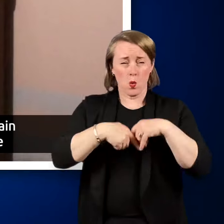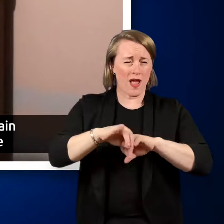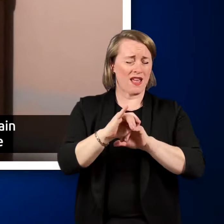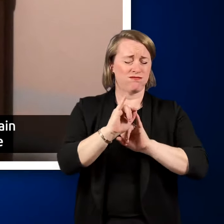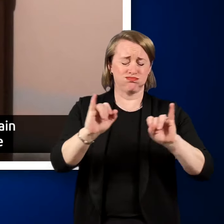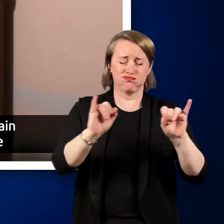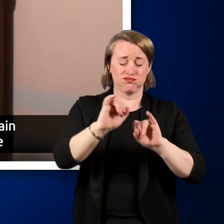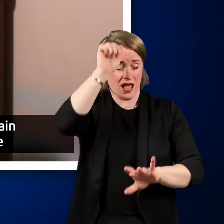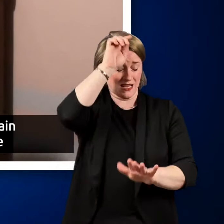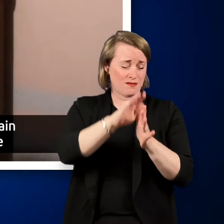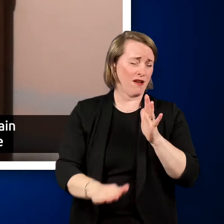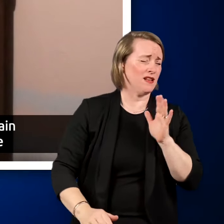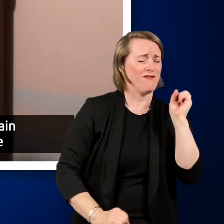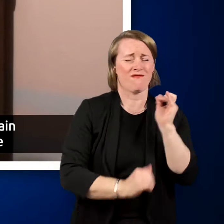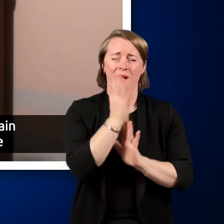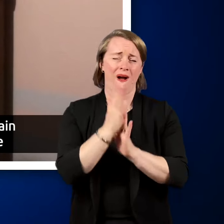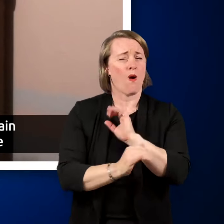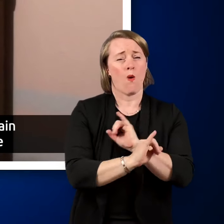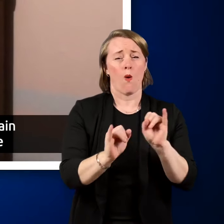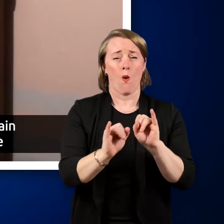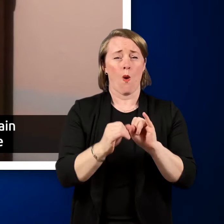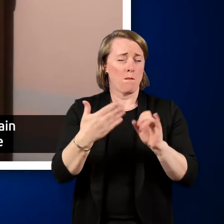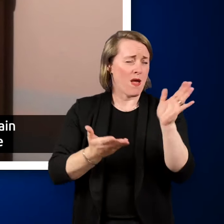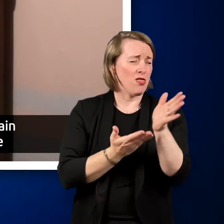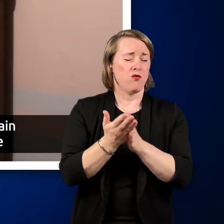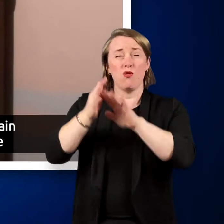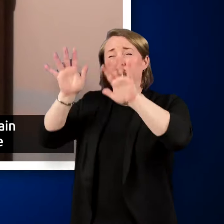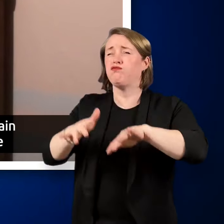We've been through fire, we've been through